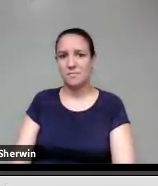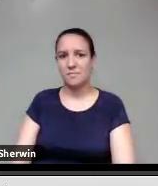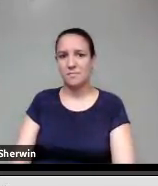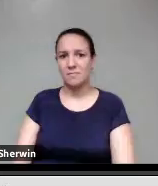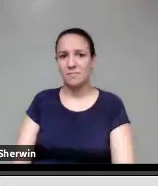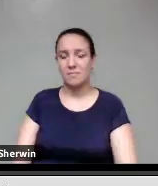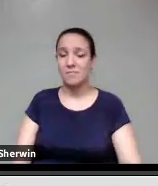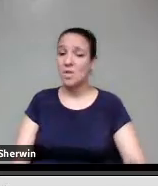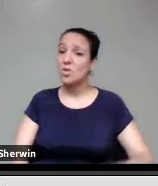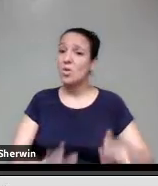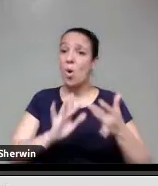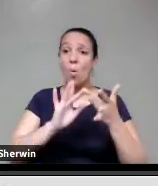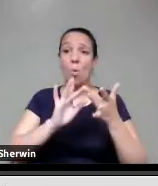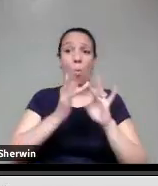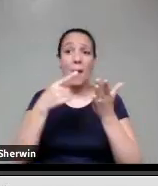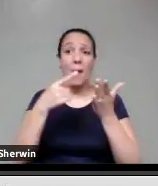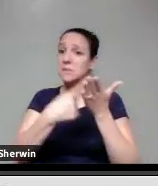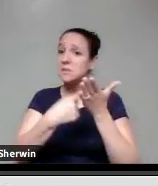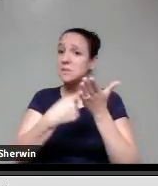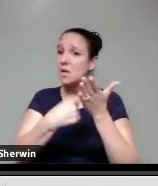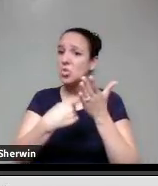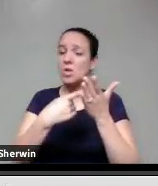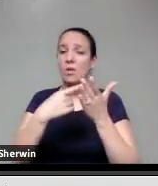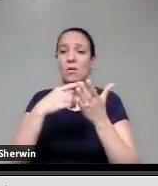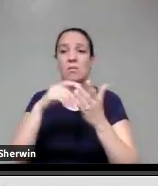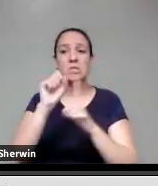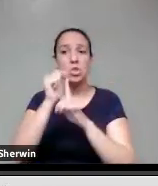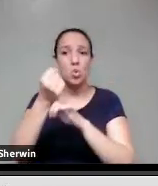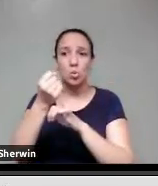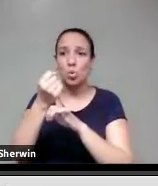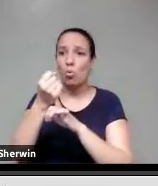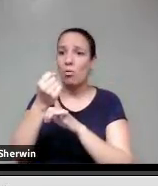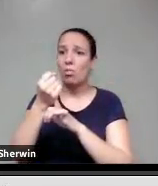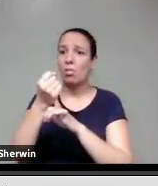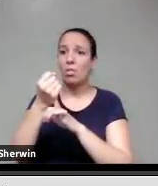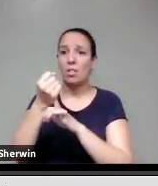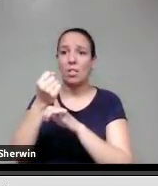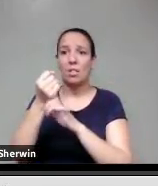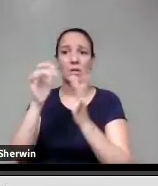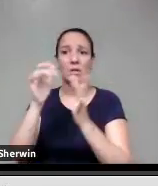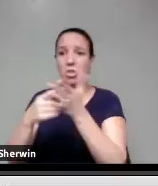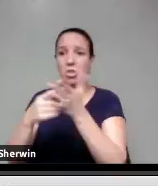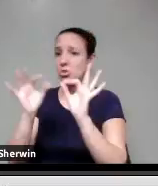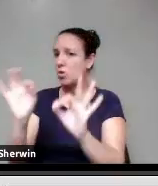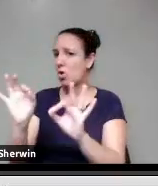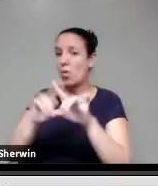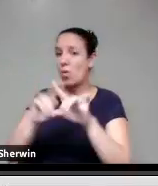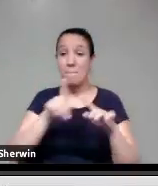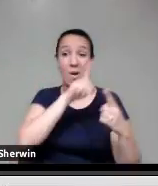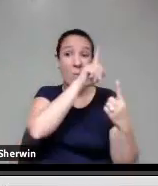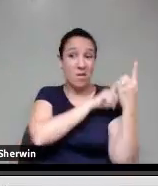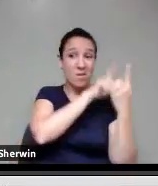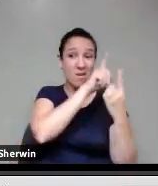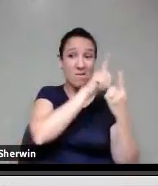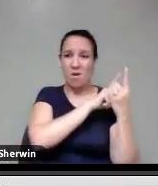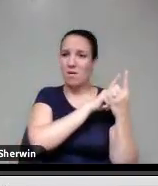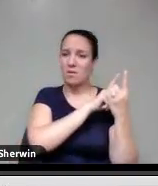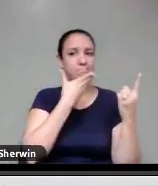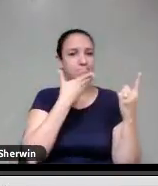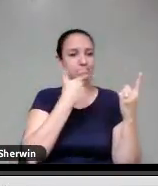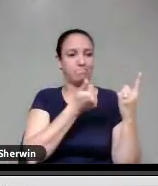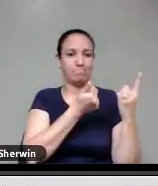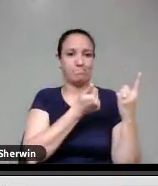actually personally look somebody in the eye, a lot of times you then can ask follow-up questions, because on a discussion forum, there